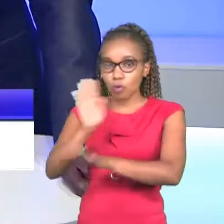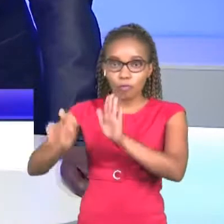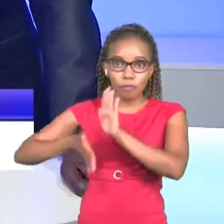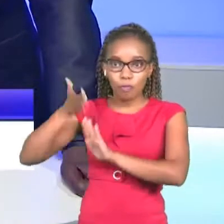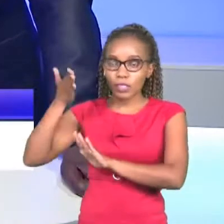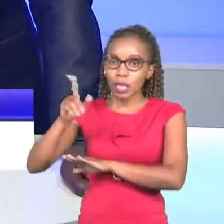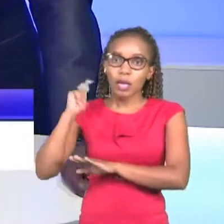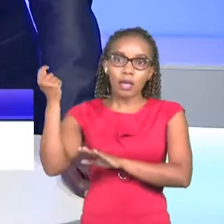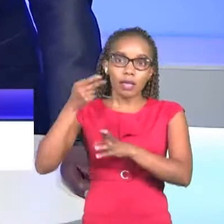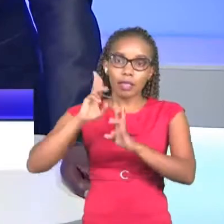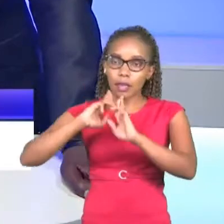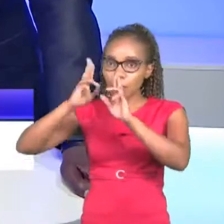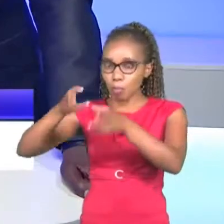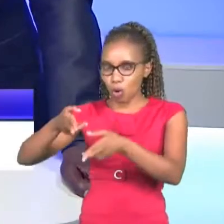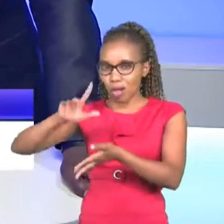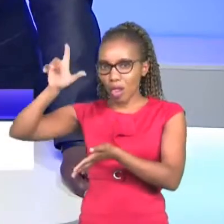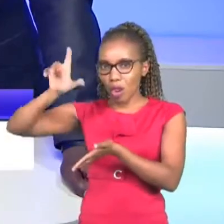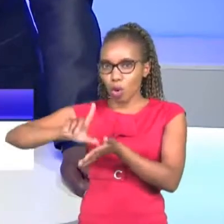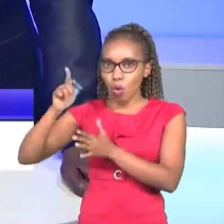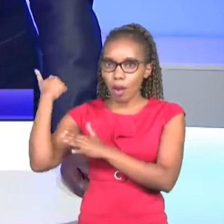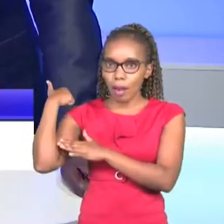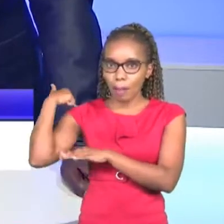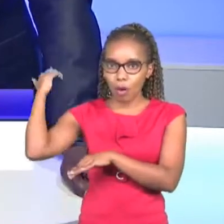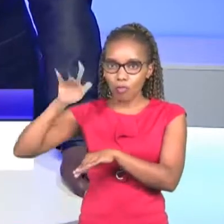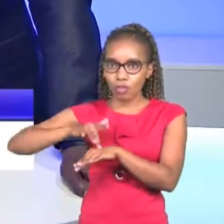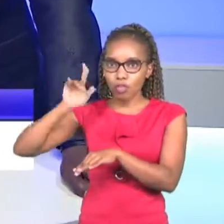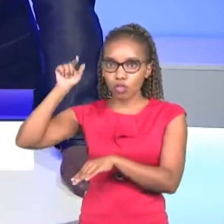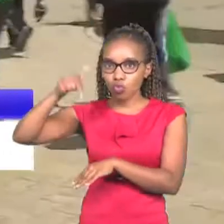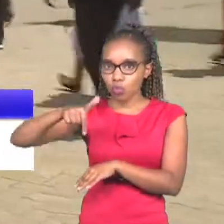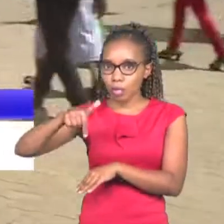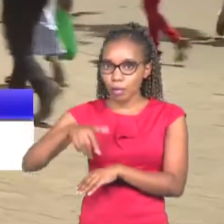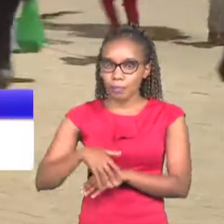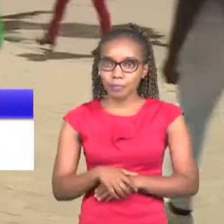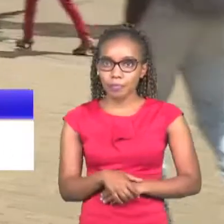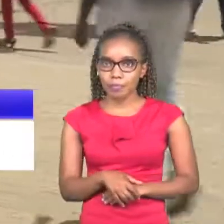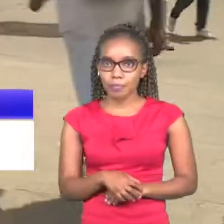Kenya recorded the least number of infections today.